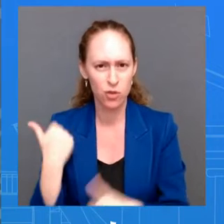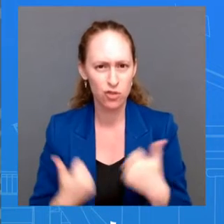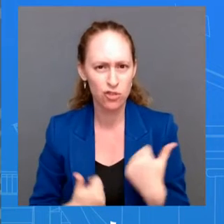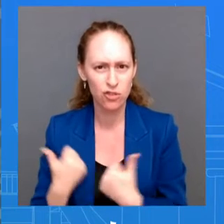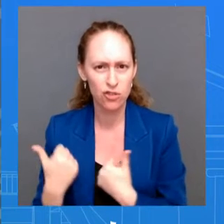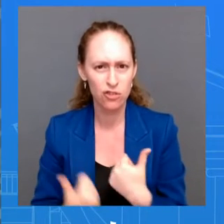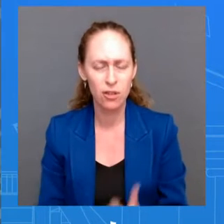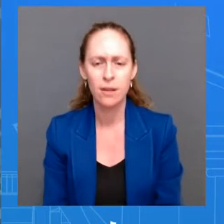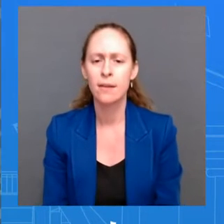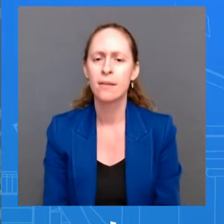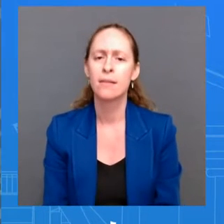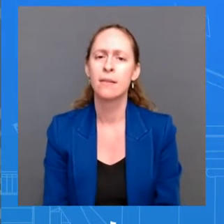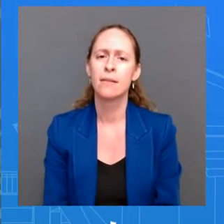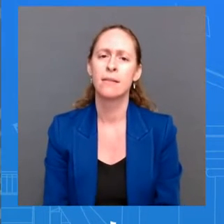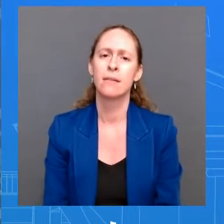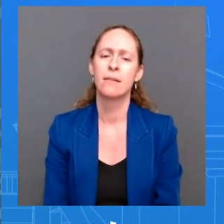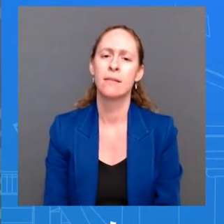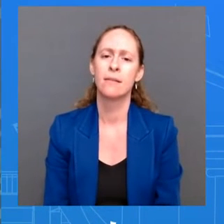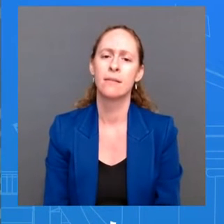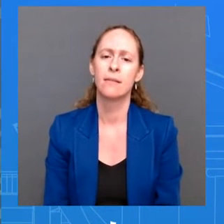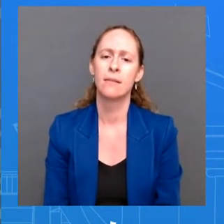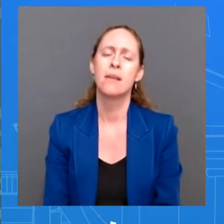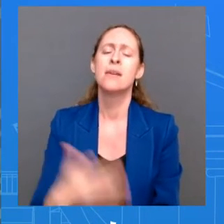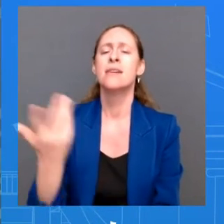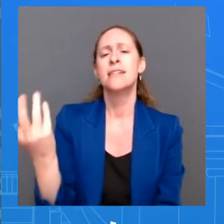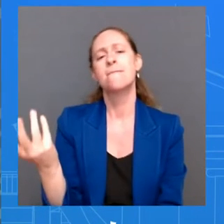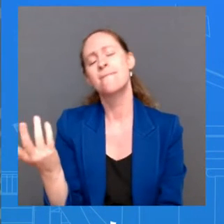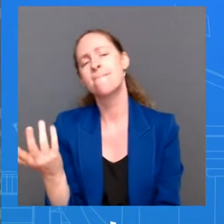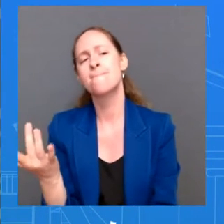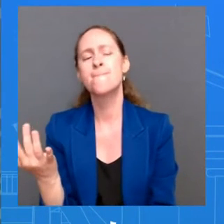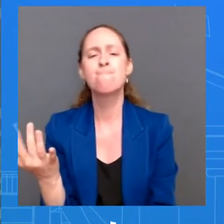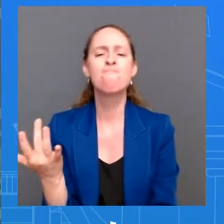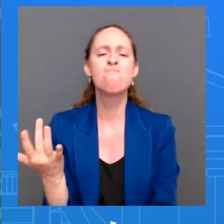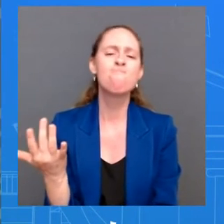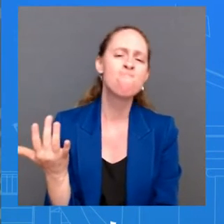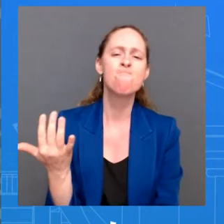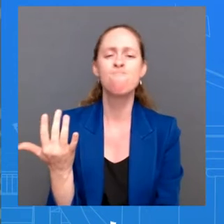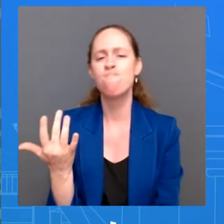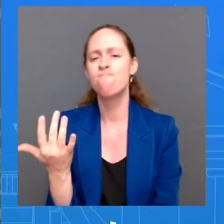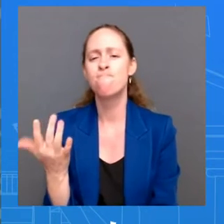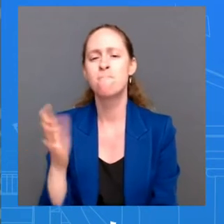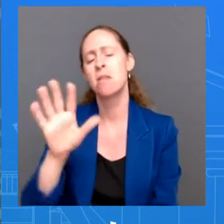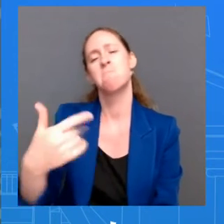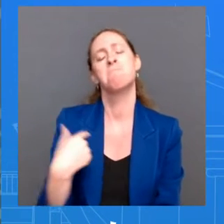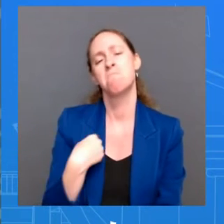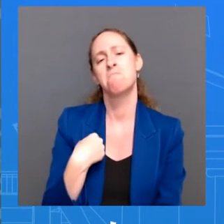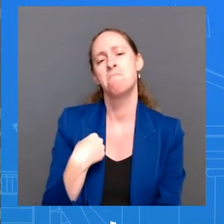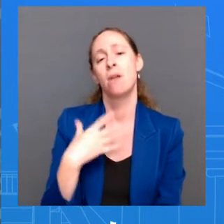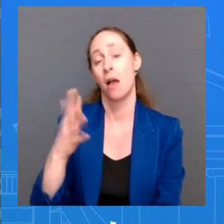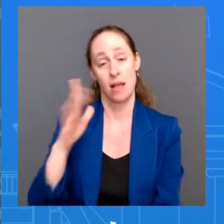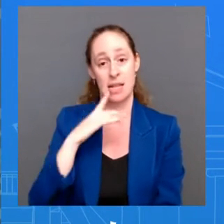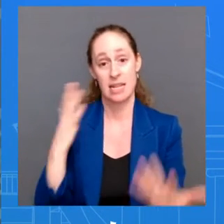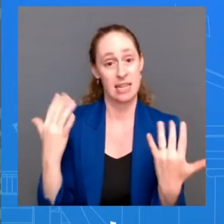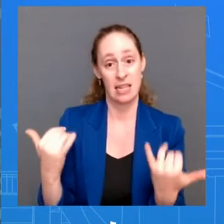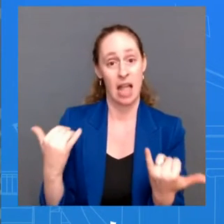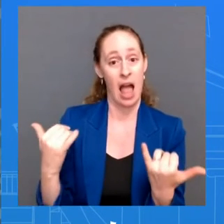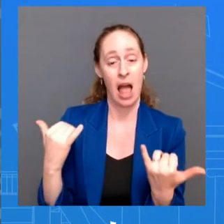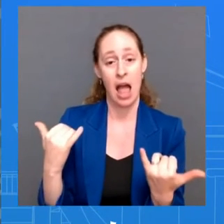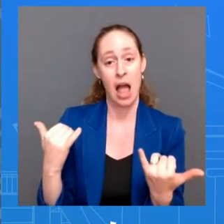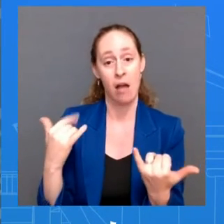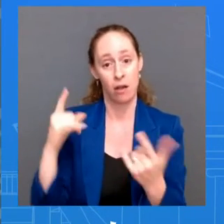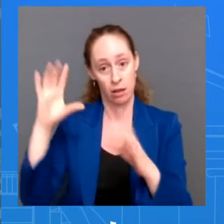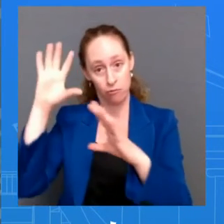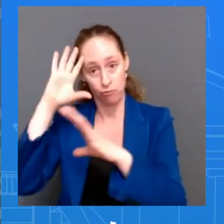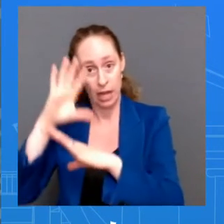just now. You know, we are on the verge. The president and congressional Democrats, or Democrats in Congress, are on the verge